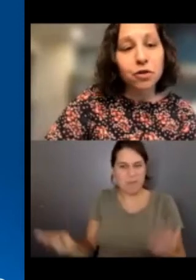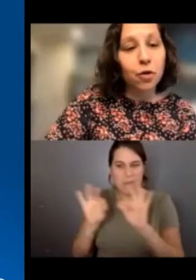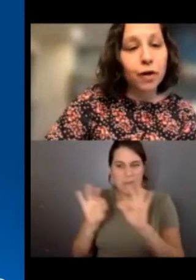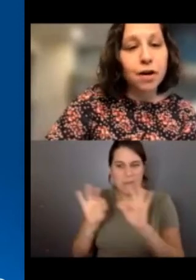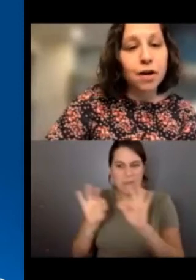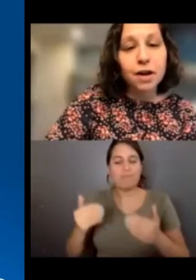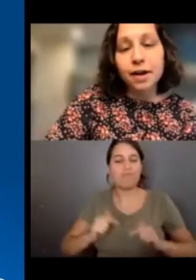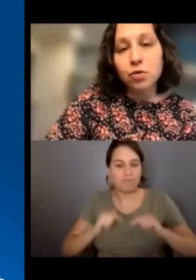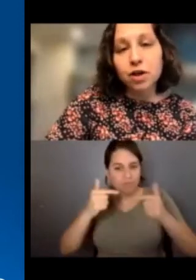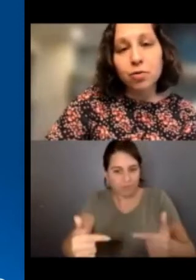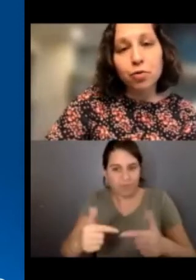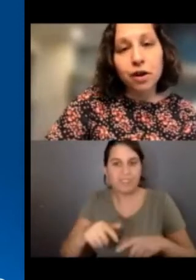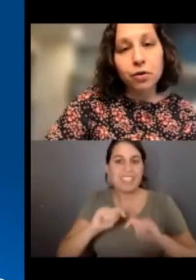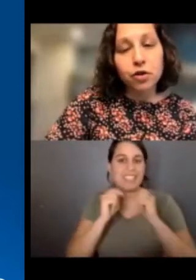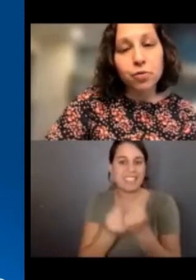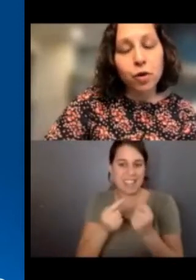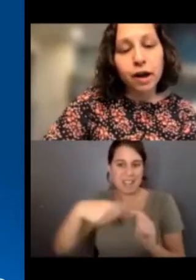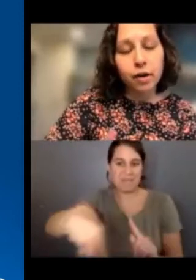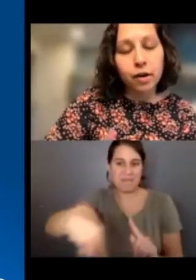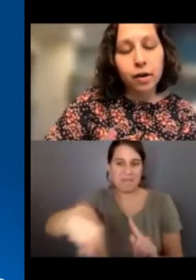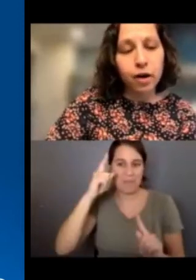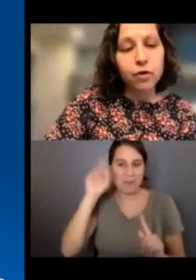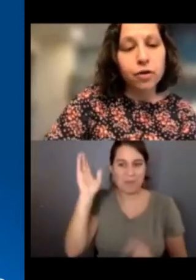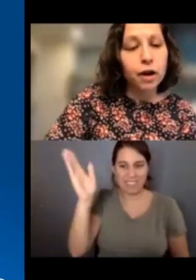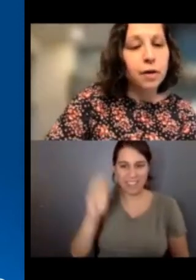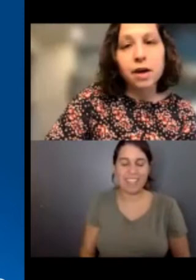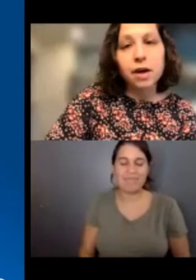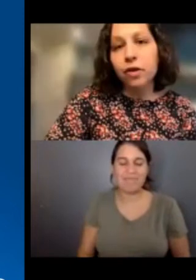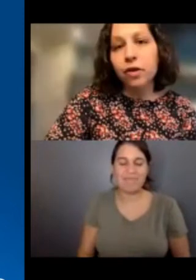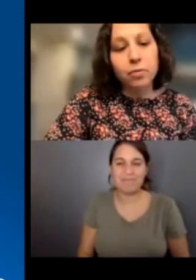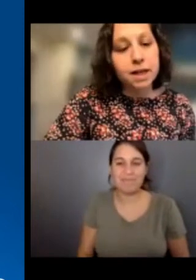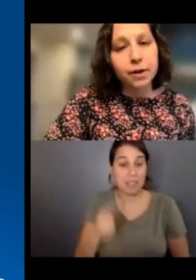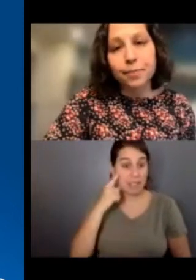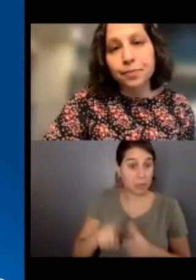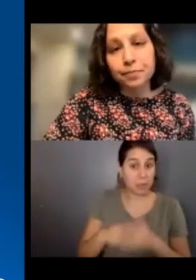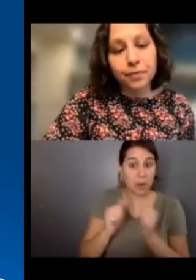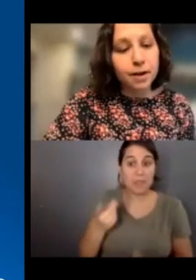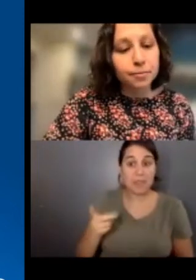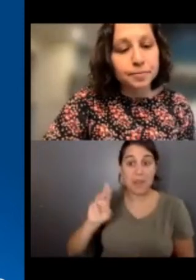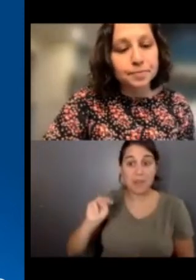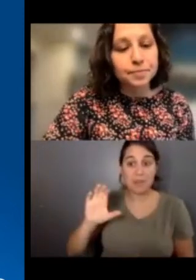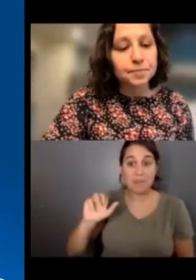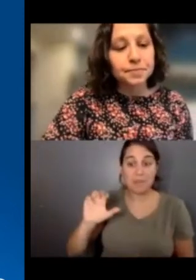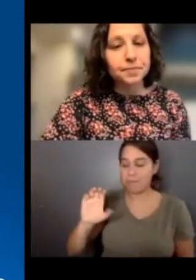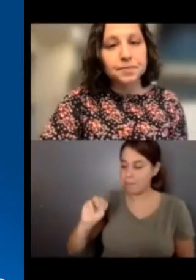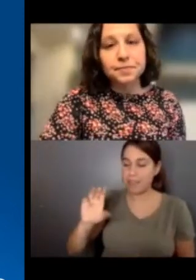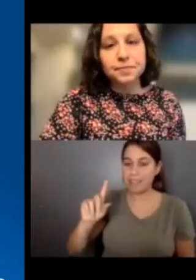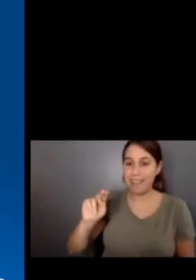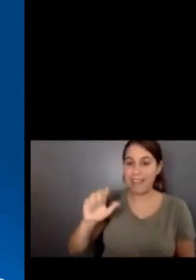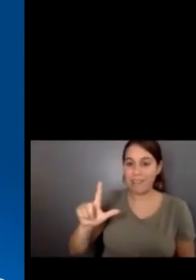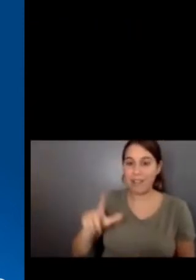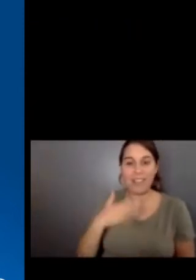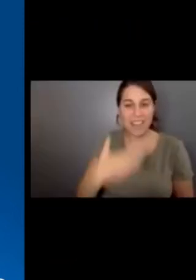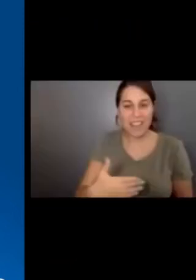this over to our team of presenters this afternoon, I think beginning with Dr. McDaniel. Thank you.